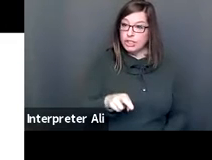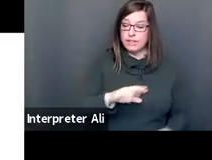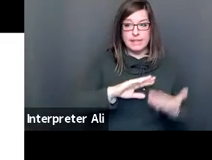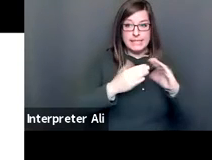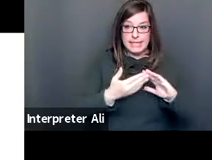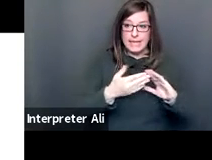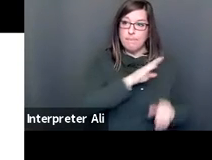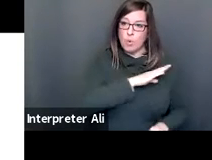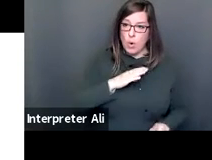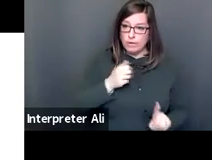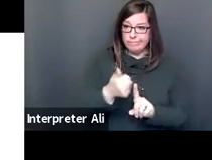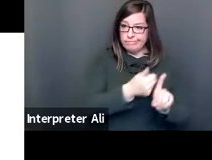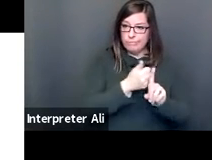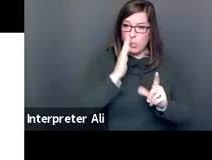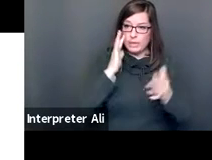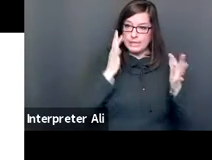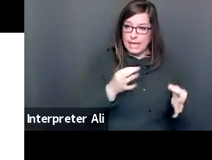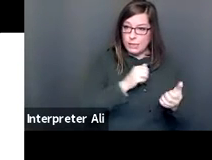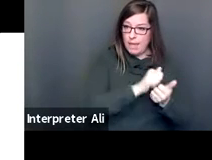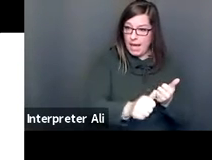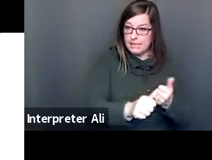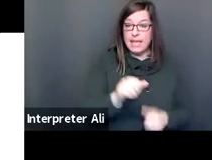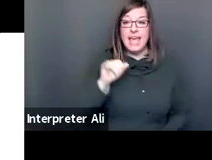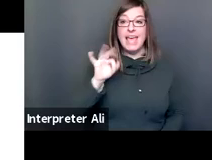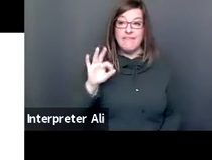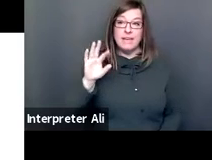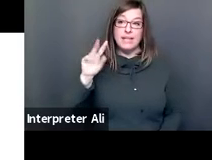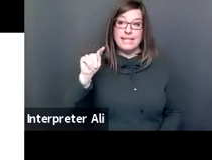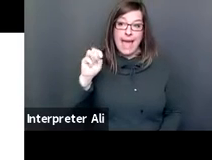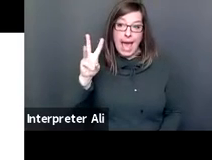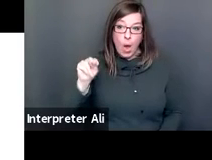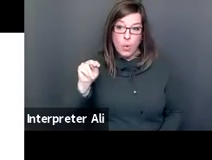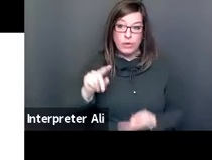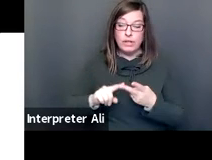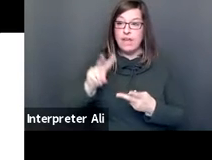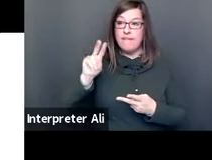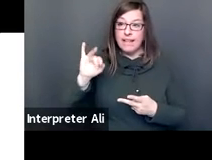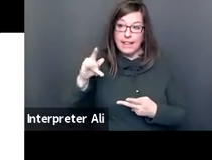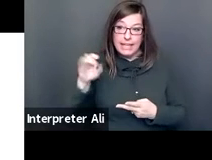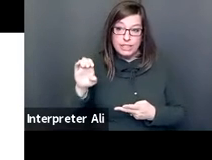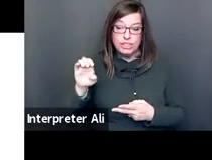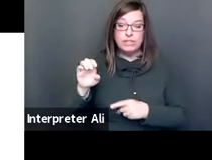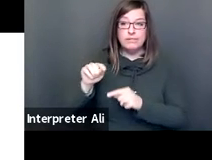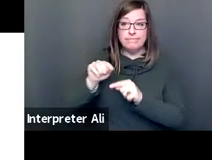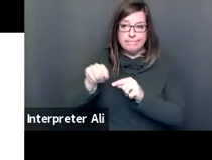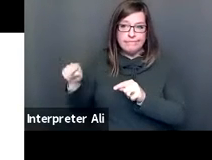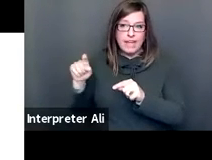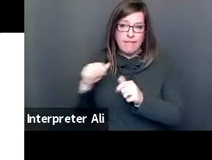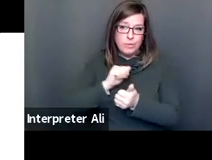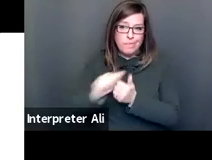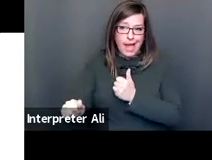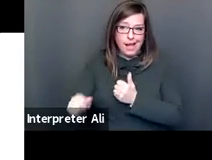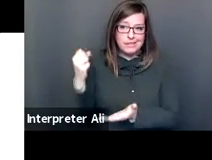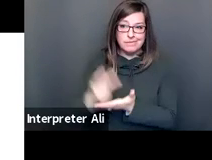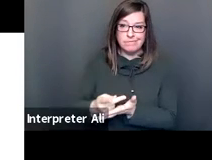itself. For some folks who live in a village within a town, both the village and town, or just the village would have to pass it, or the town would have